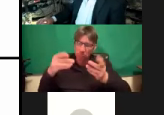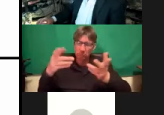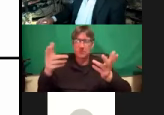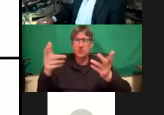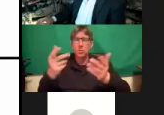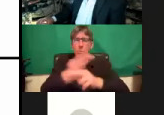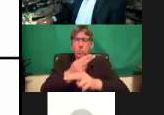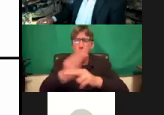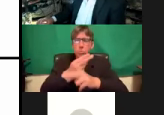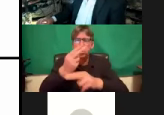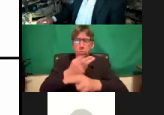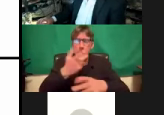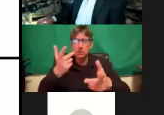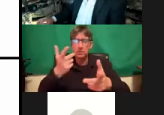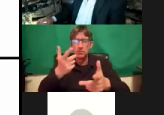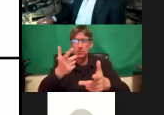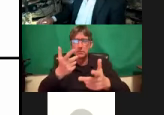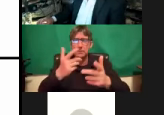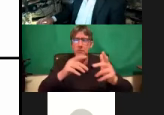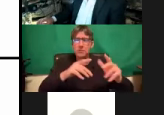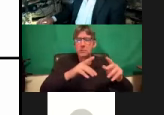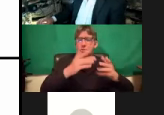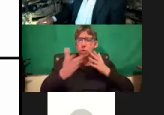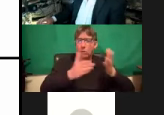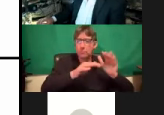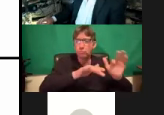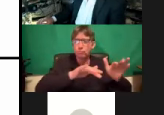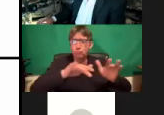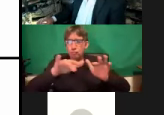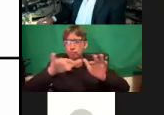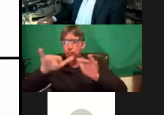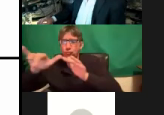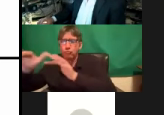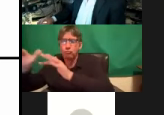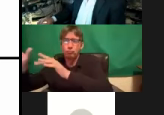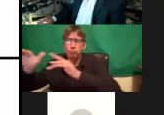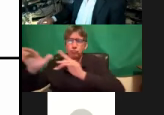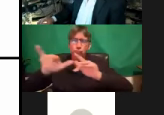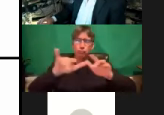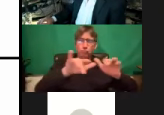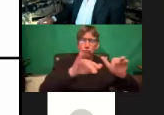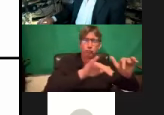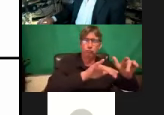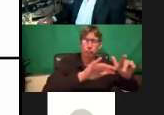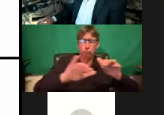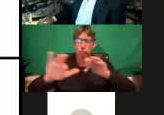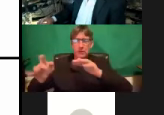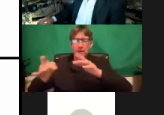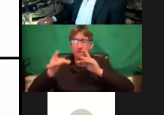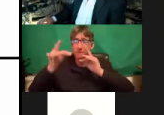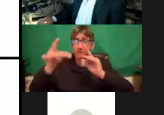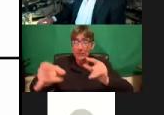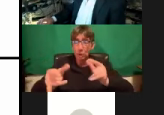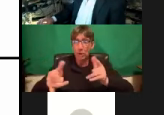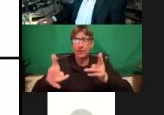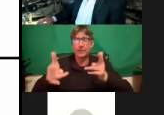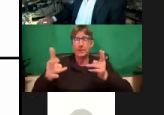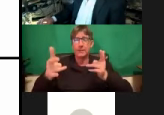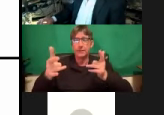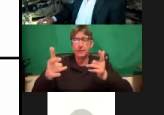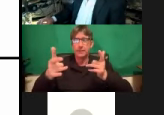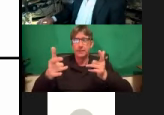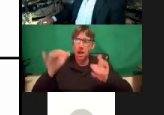essentially nice, even service throughout the day that are very efficient and optimized, and we're really excited about them, working with